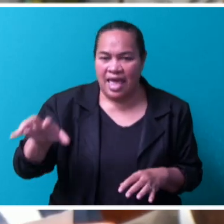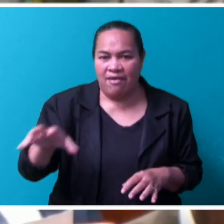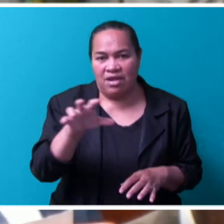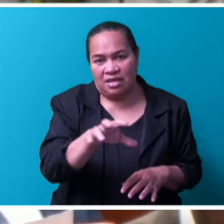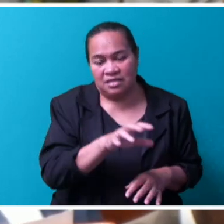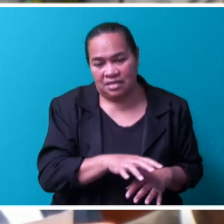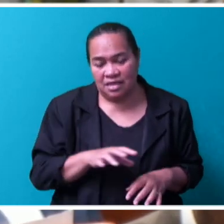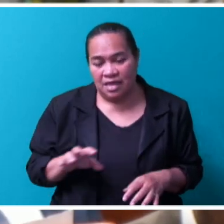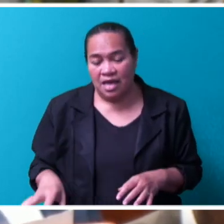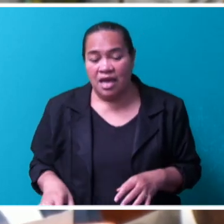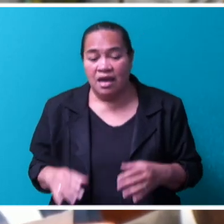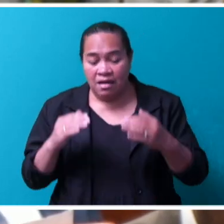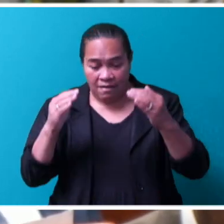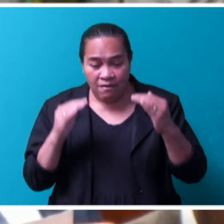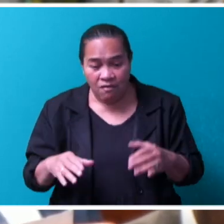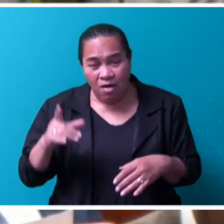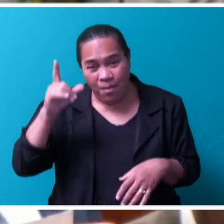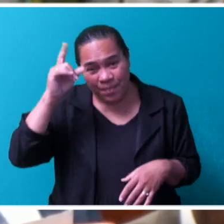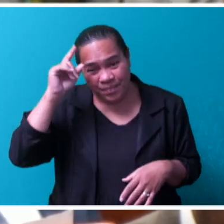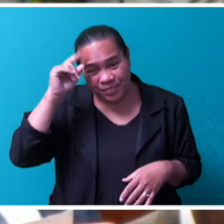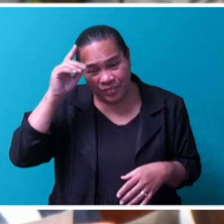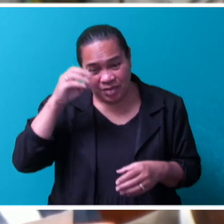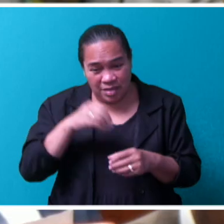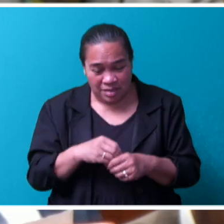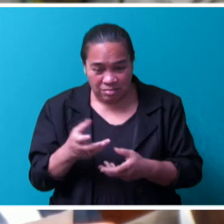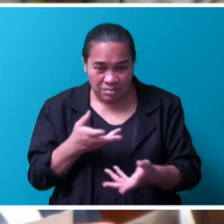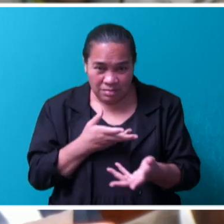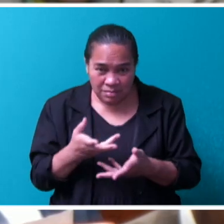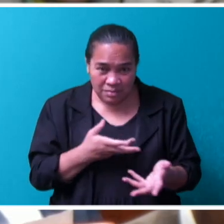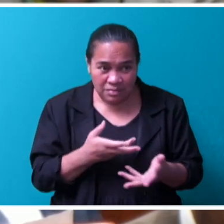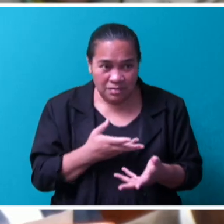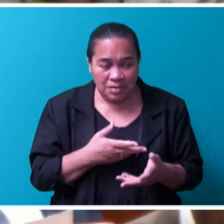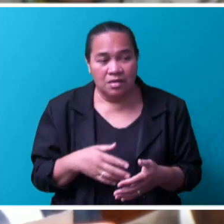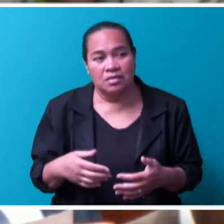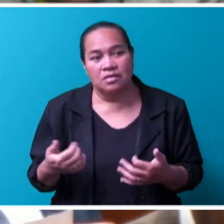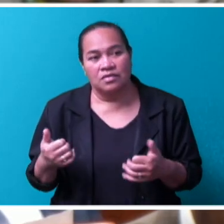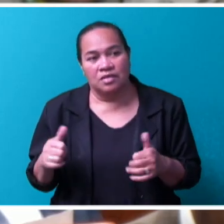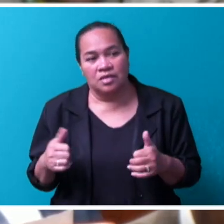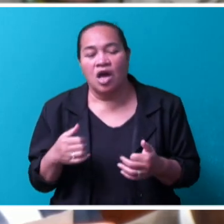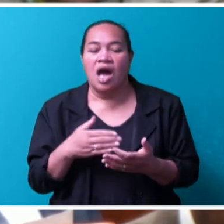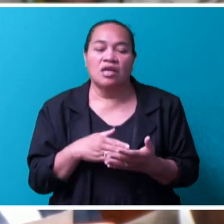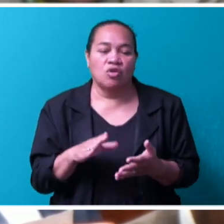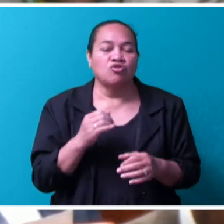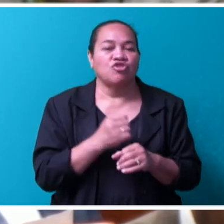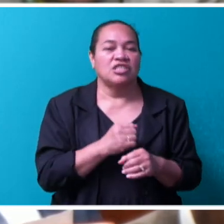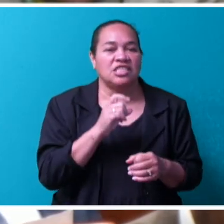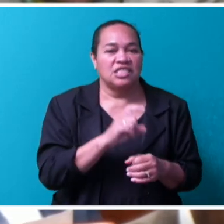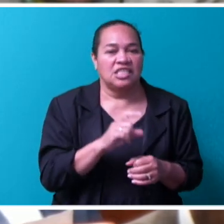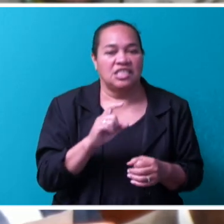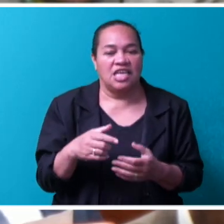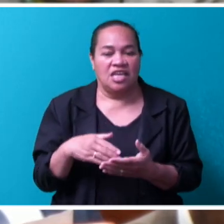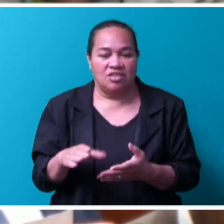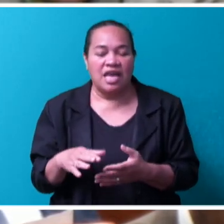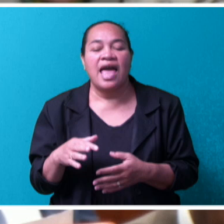On indigenous rights, consultation on UN RIP were completed, endorsed by the GCC and the